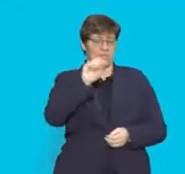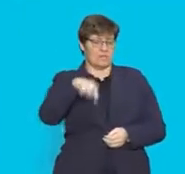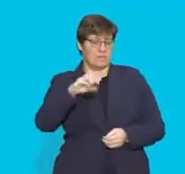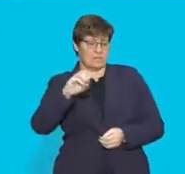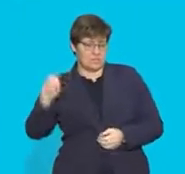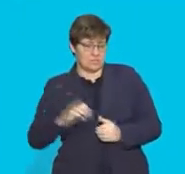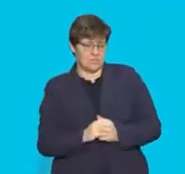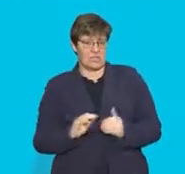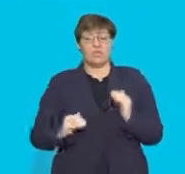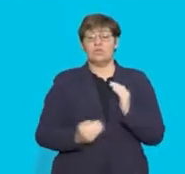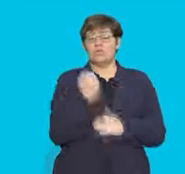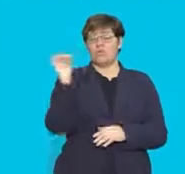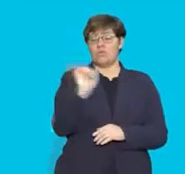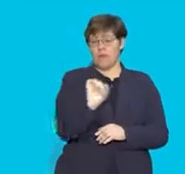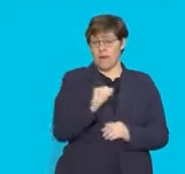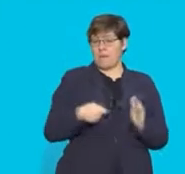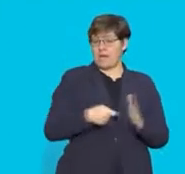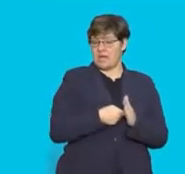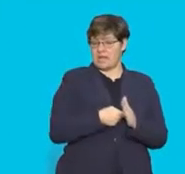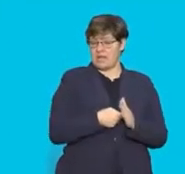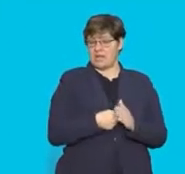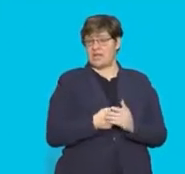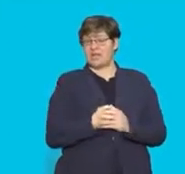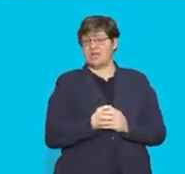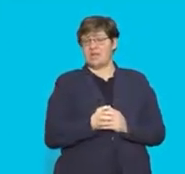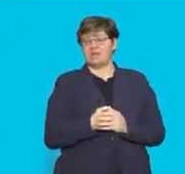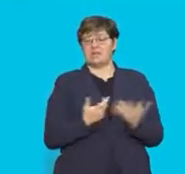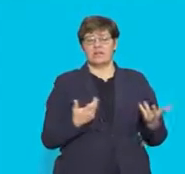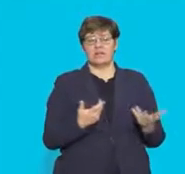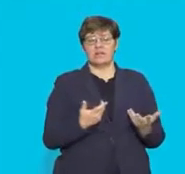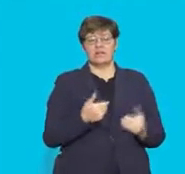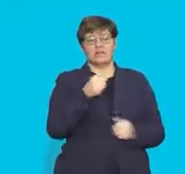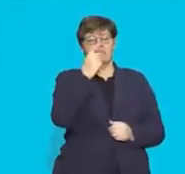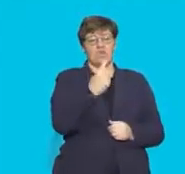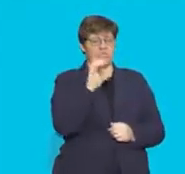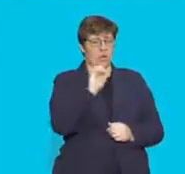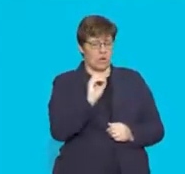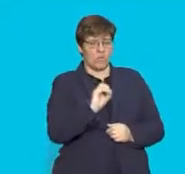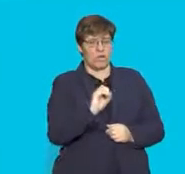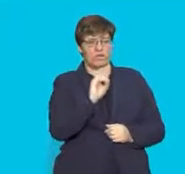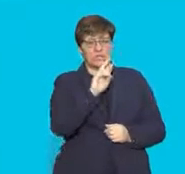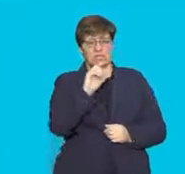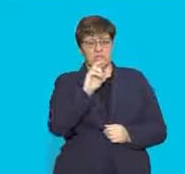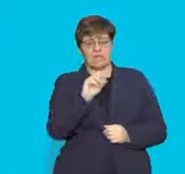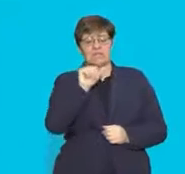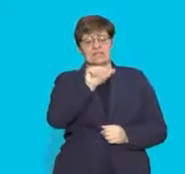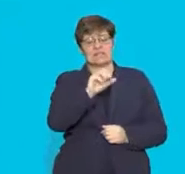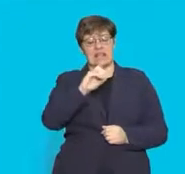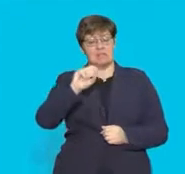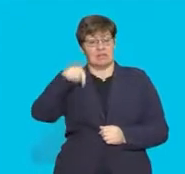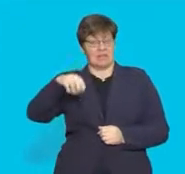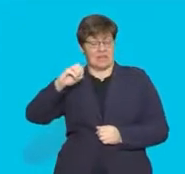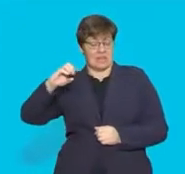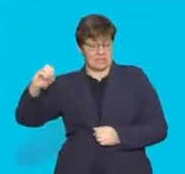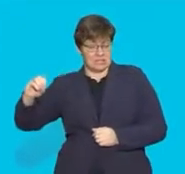The new vehicle that was purchased was on the 1st of October 2020 was 600,000.